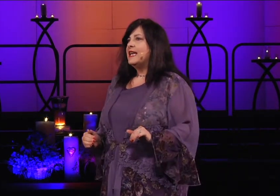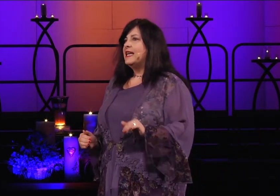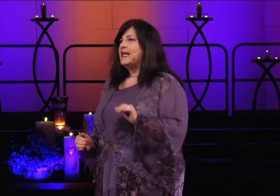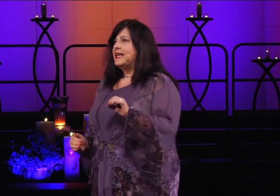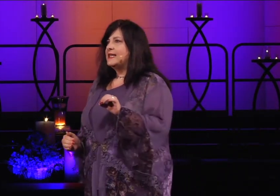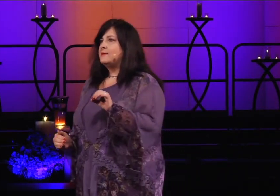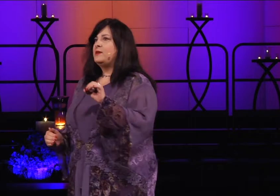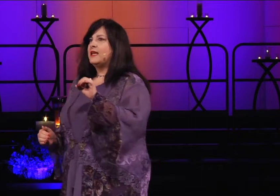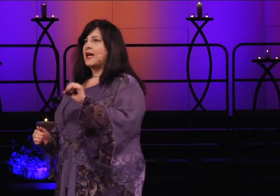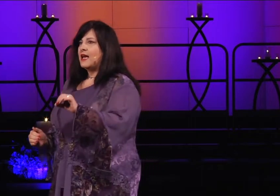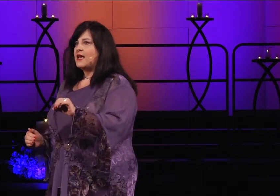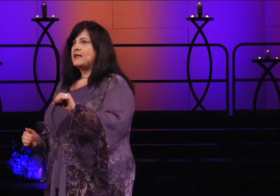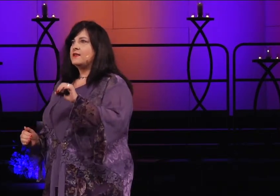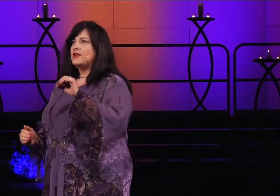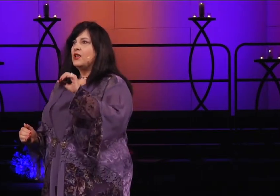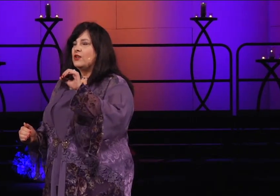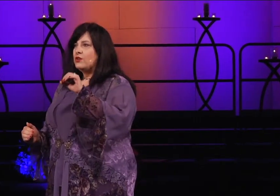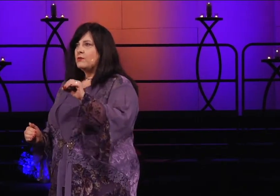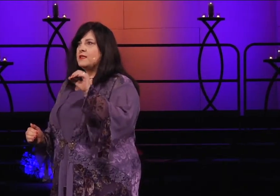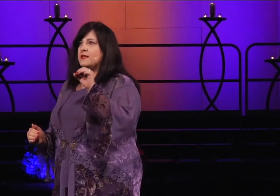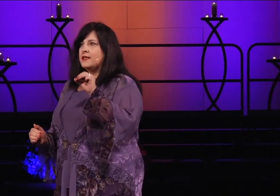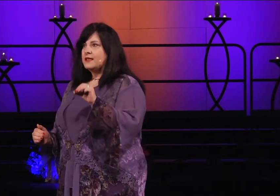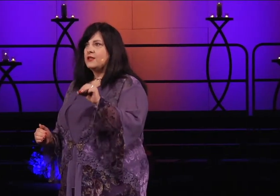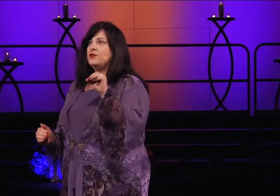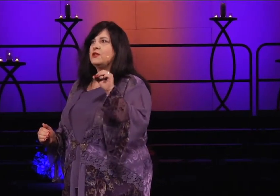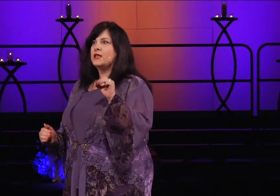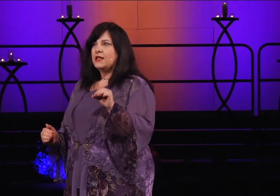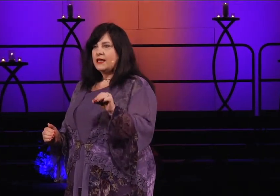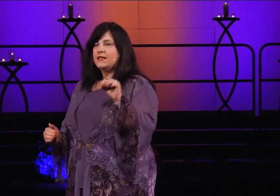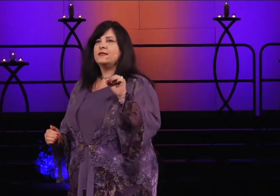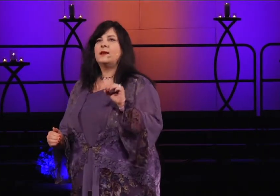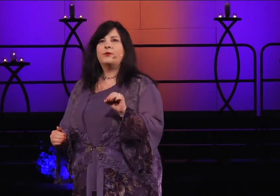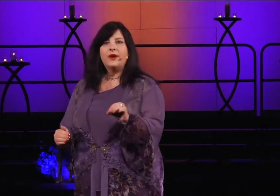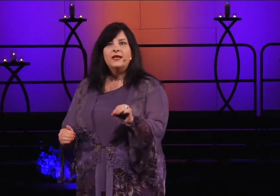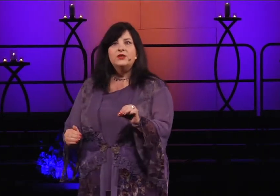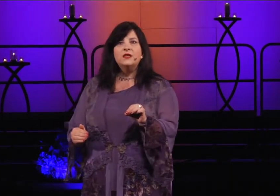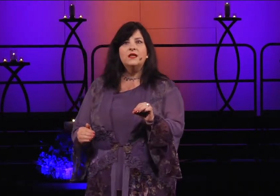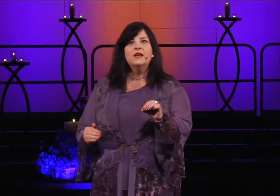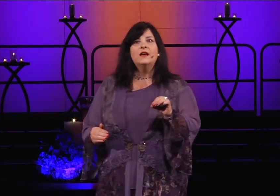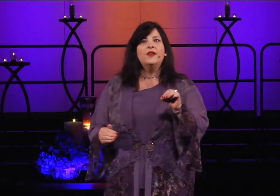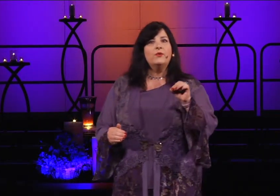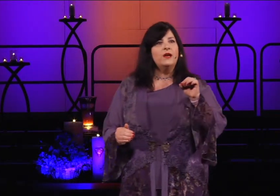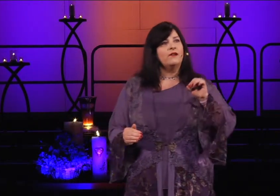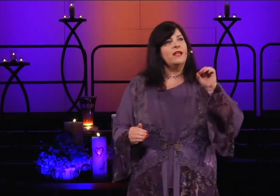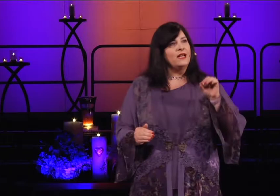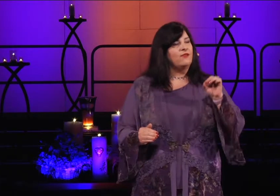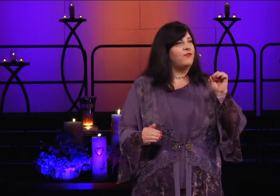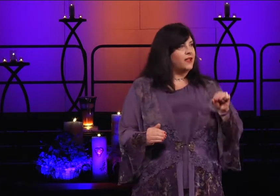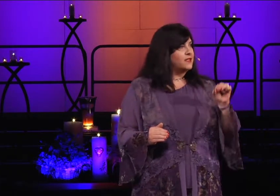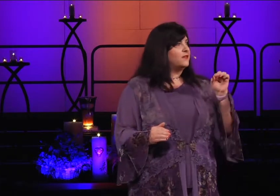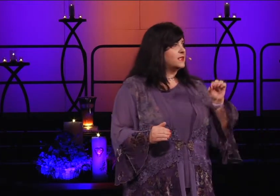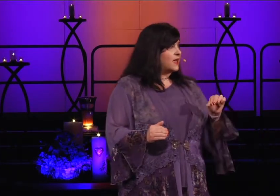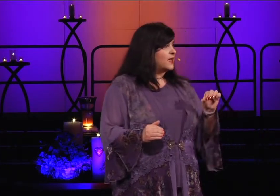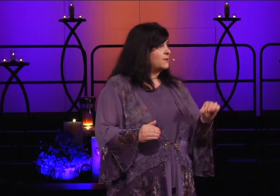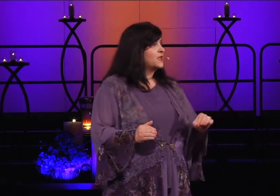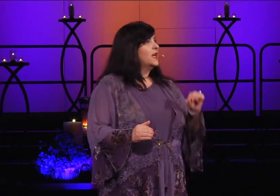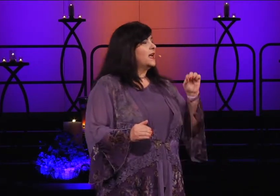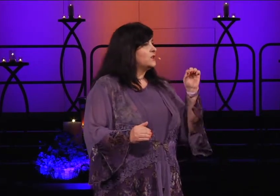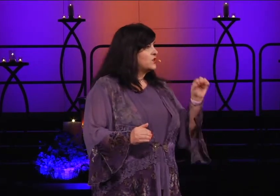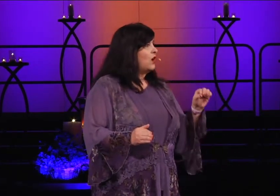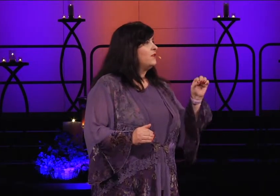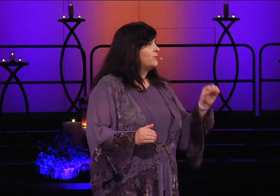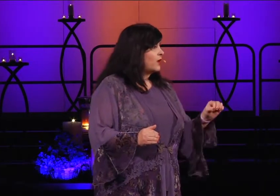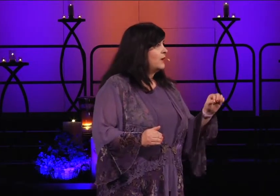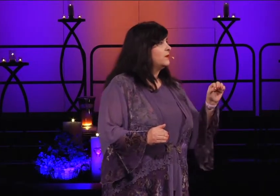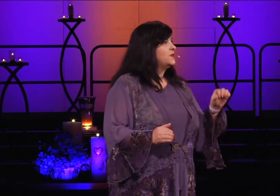life. It is because humans continue to cling to separation that we are ineffective at times